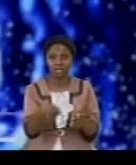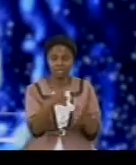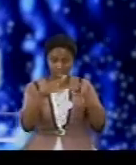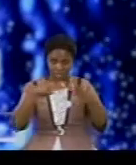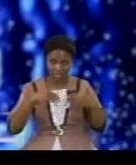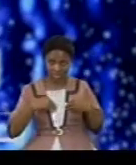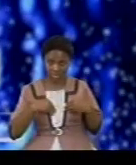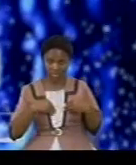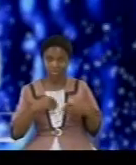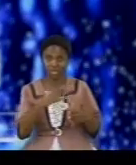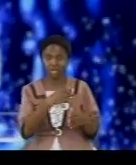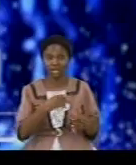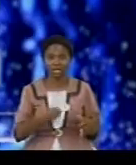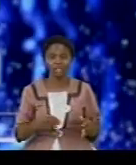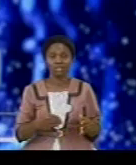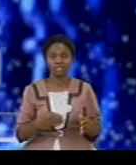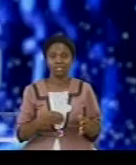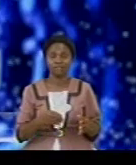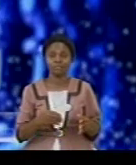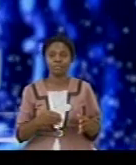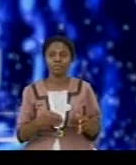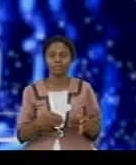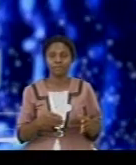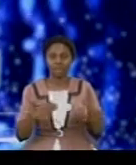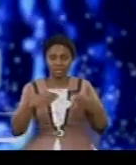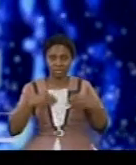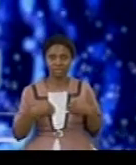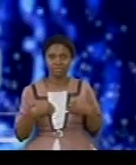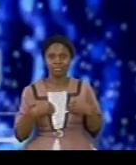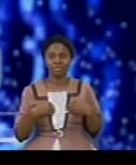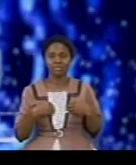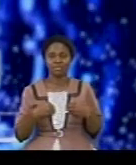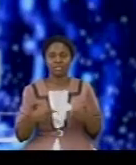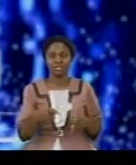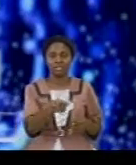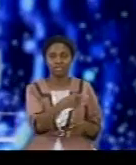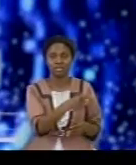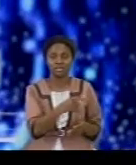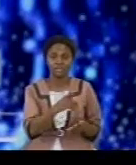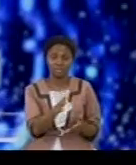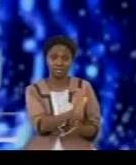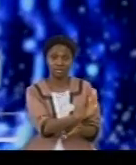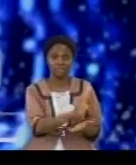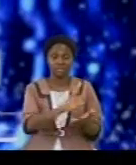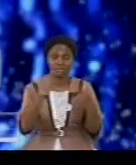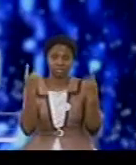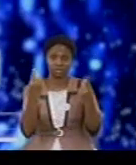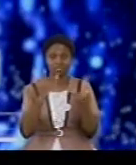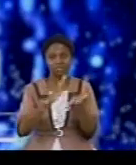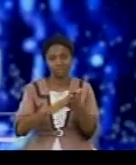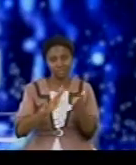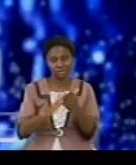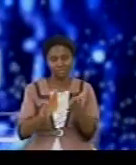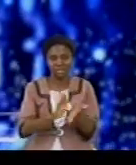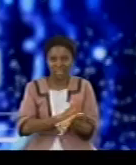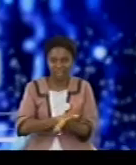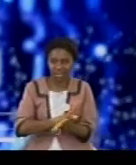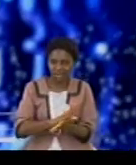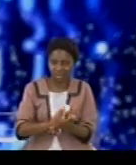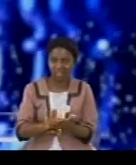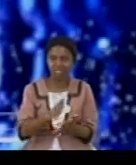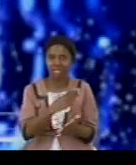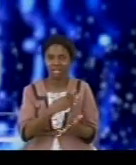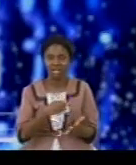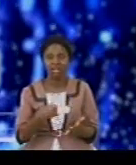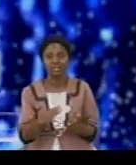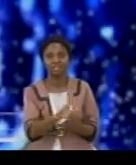become reconciled unto God. Their sins are forgiven, they are cleansed, and they have names in the book